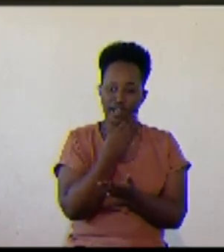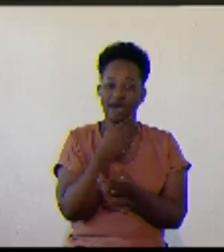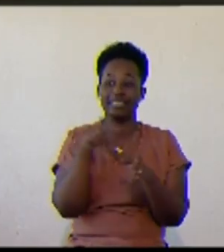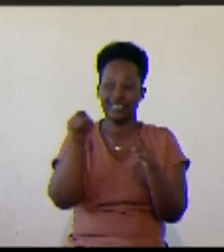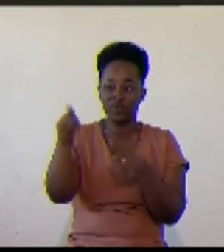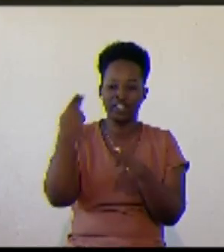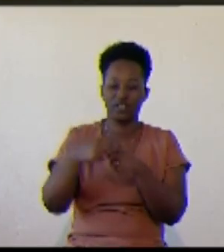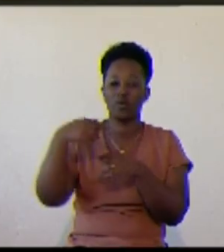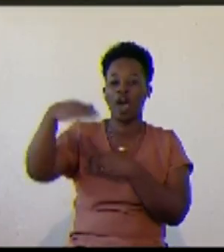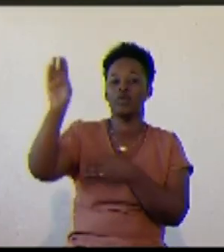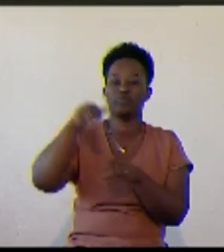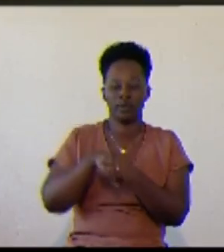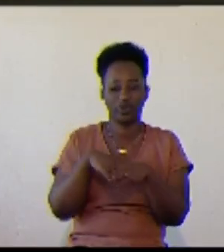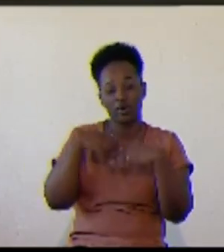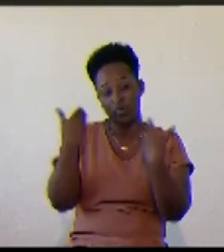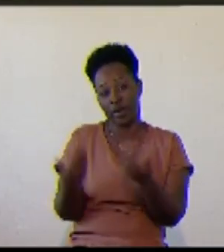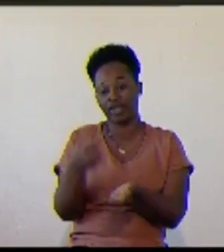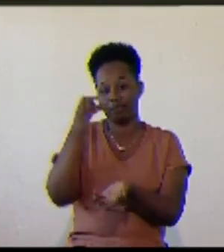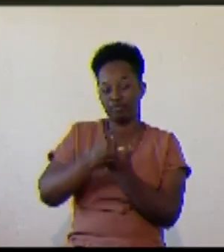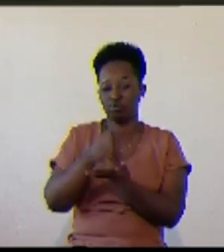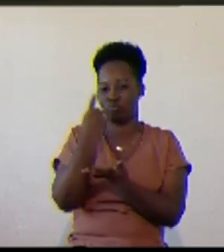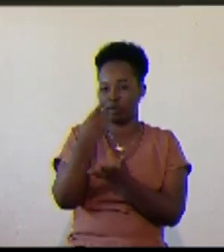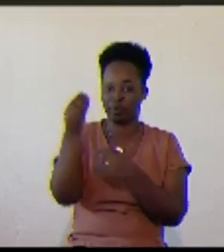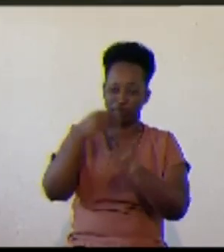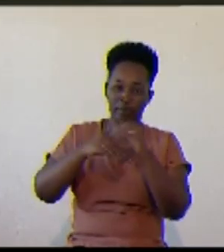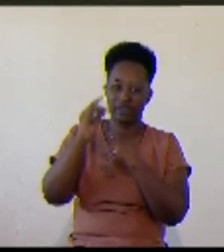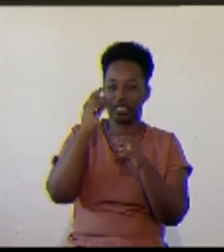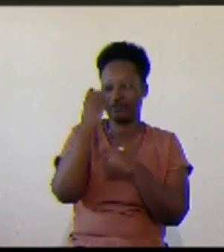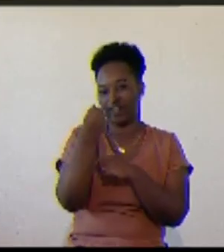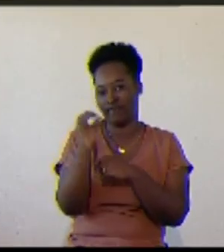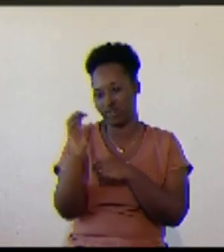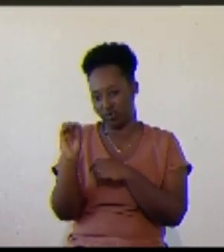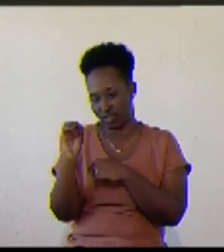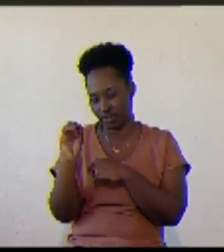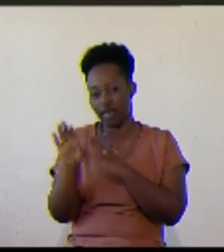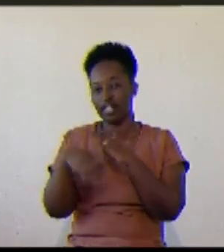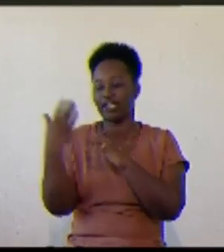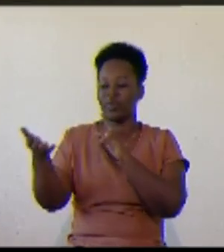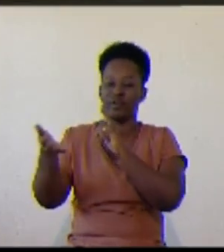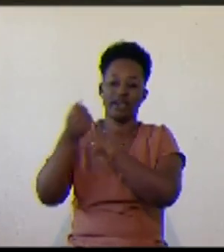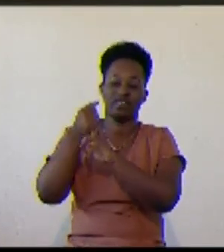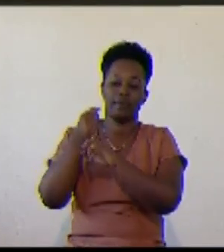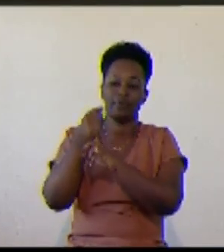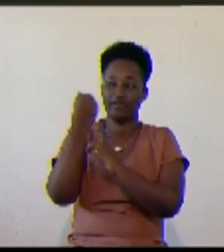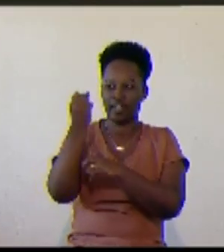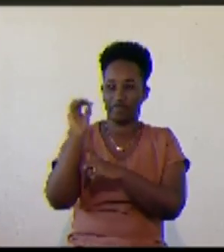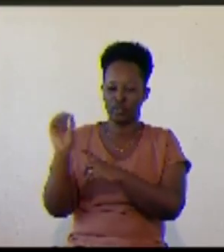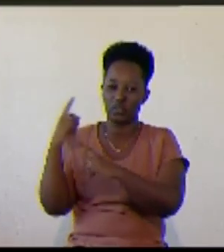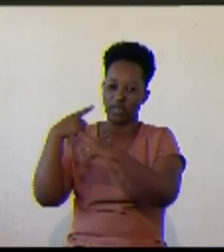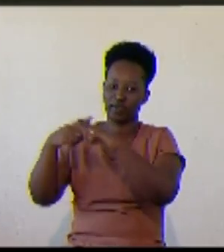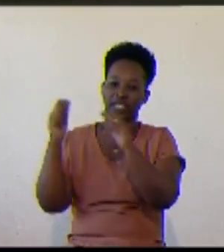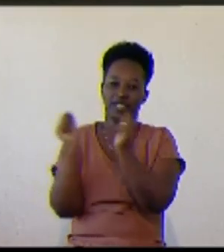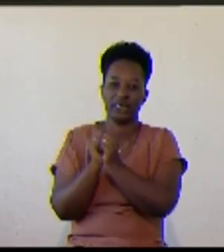500. So when you get 500, you multiply by 10 bottles of water, you will get total revenue generated. You'll